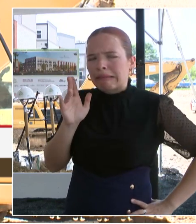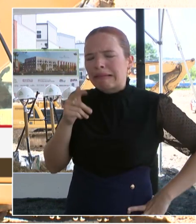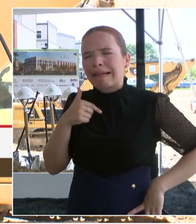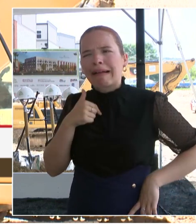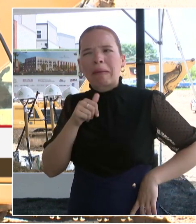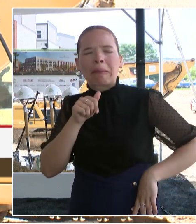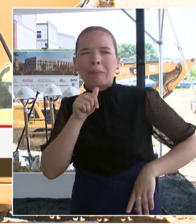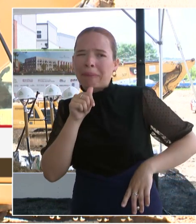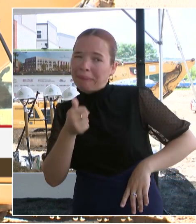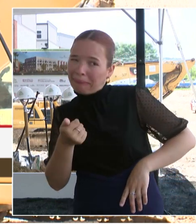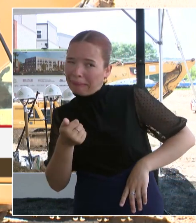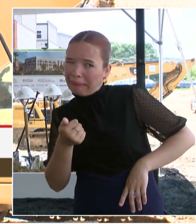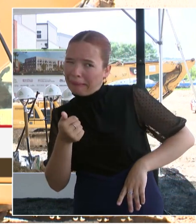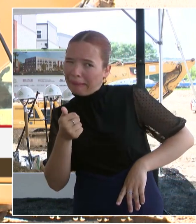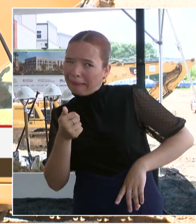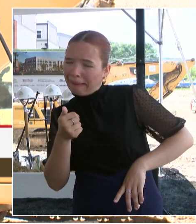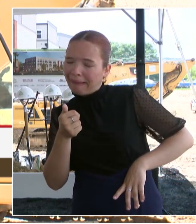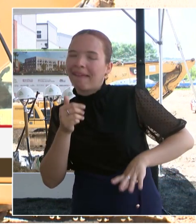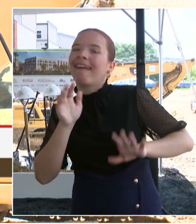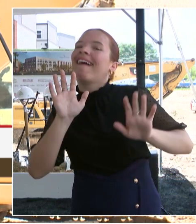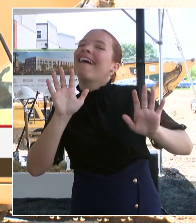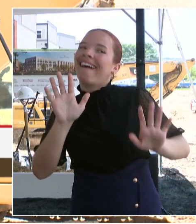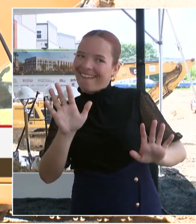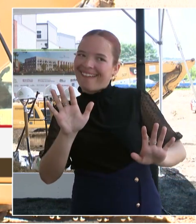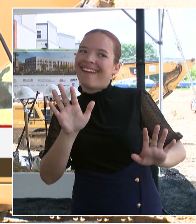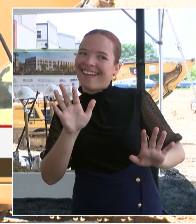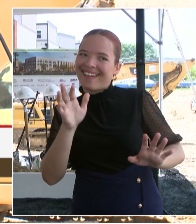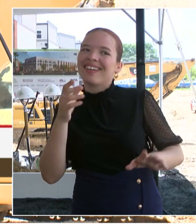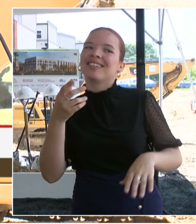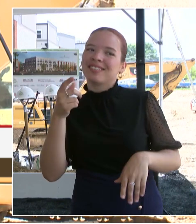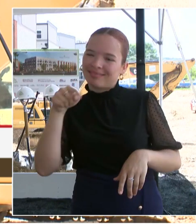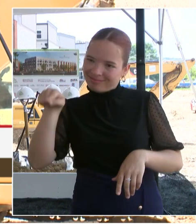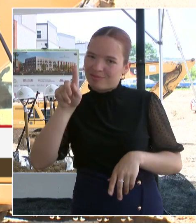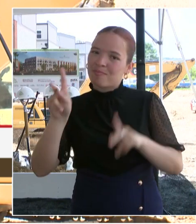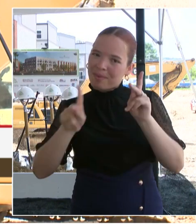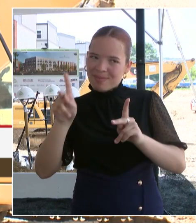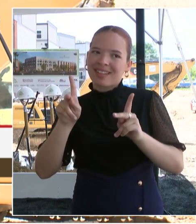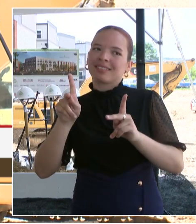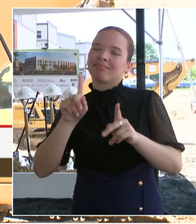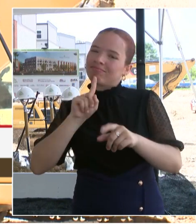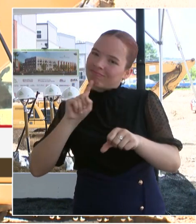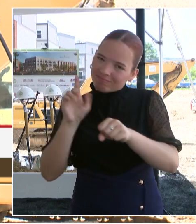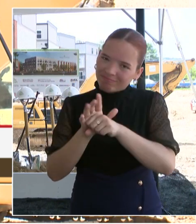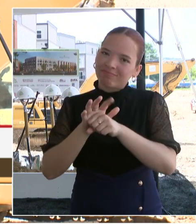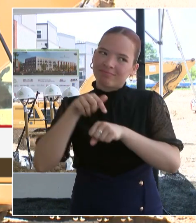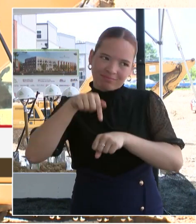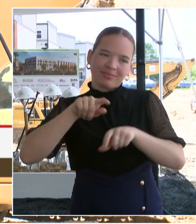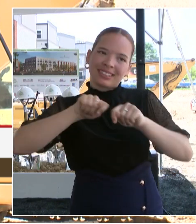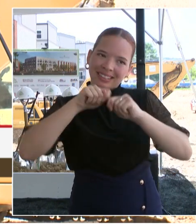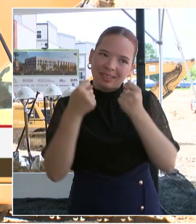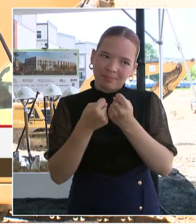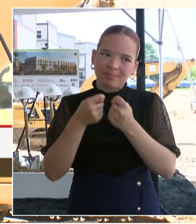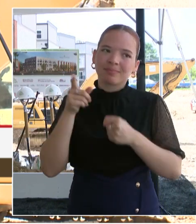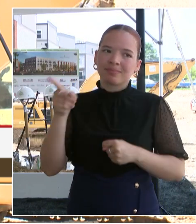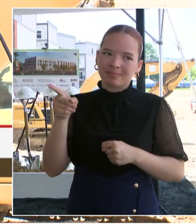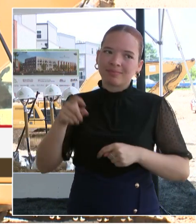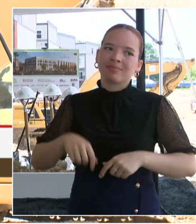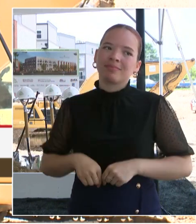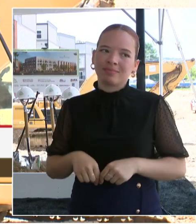dynamic duo, dedicated professionals at APA, Mitch Crispell, Director of Real Estate, and Joanna Shin, our project manager.